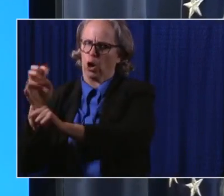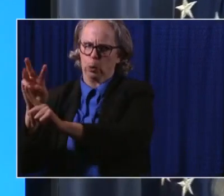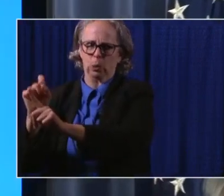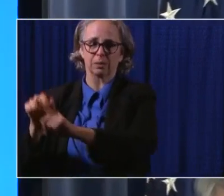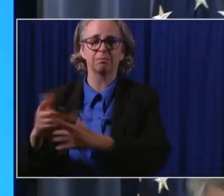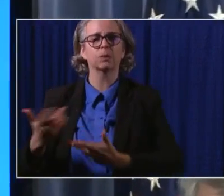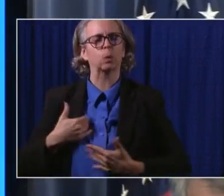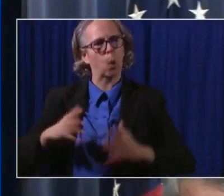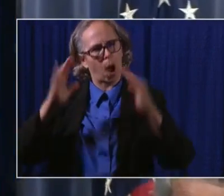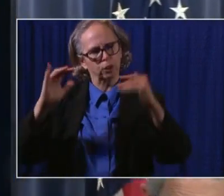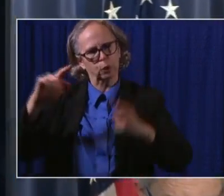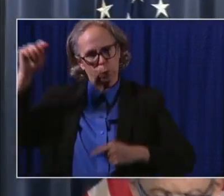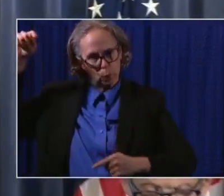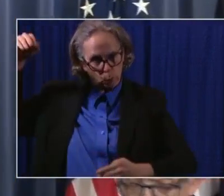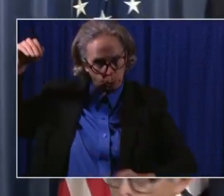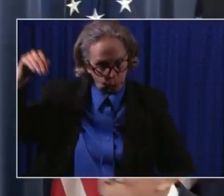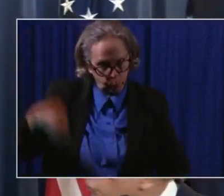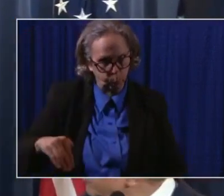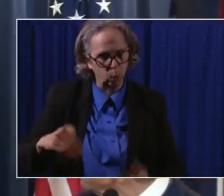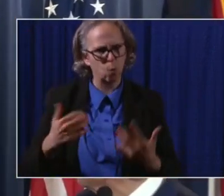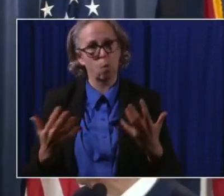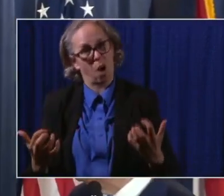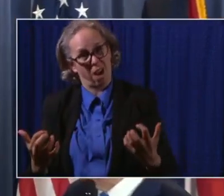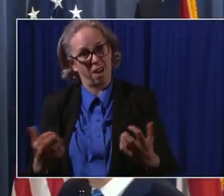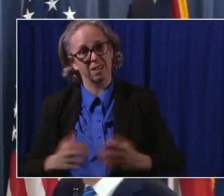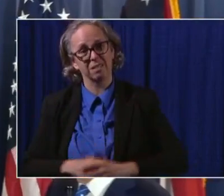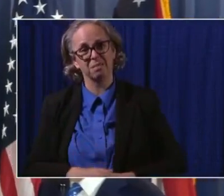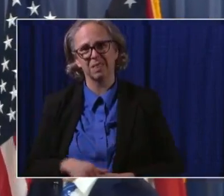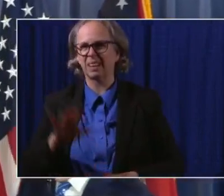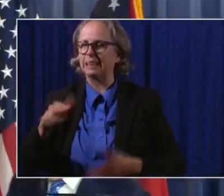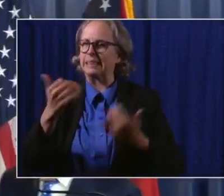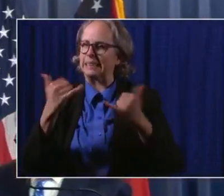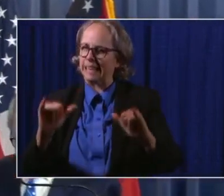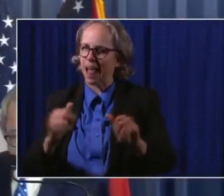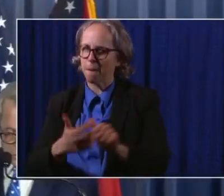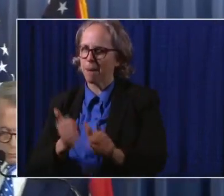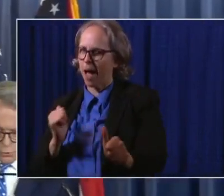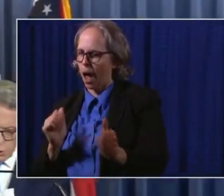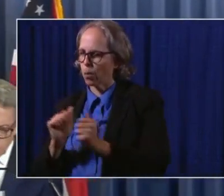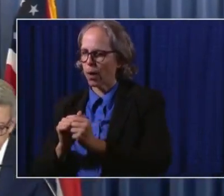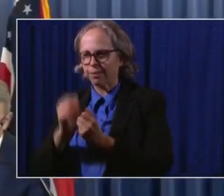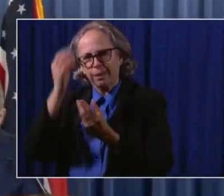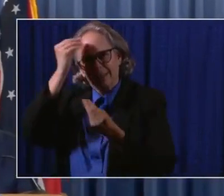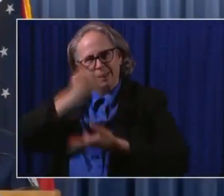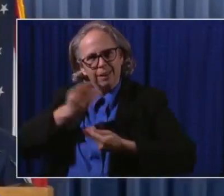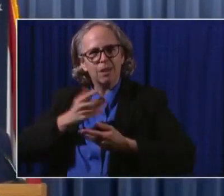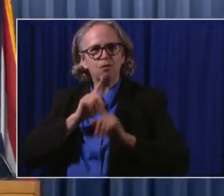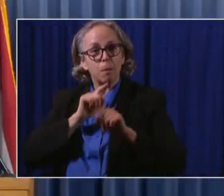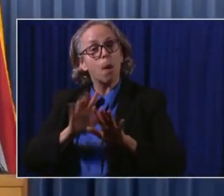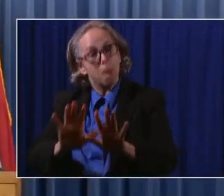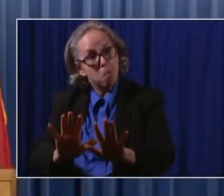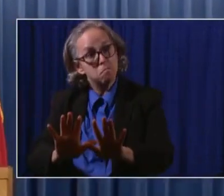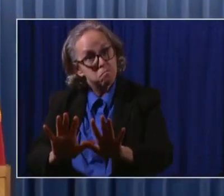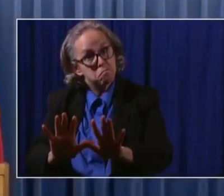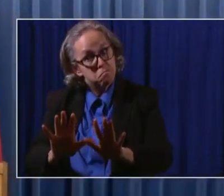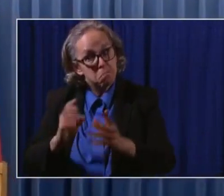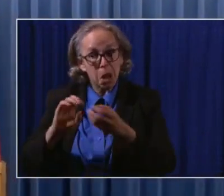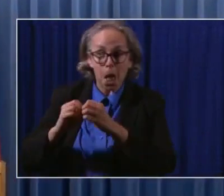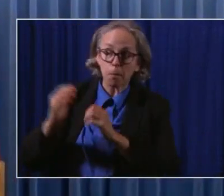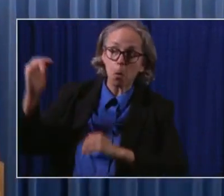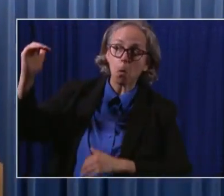up. Again, these are delayed numbers, but we're happy to see them start